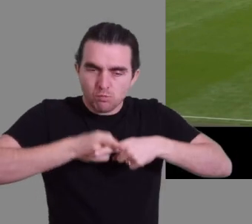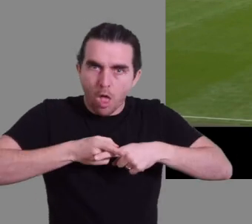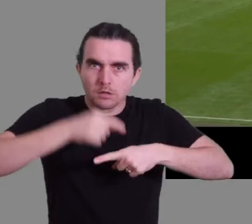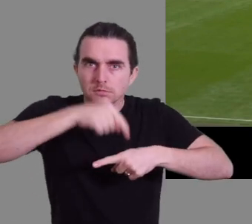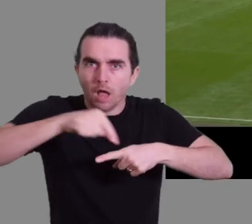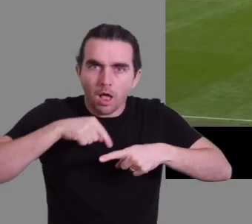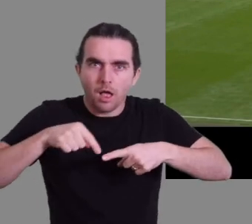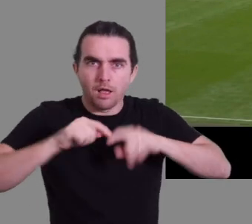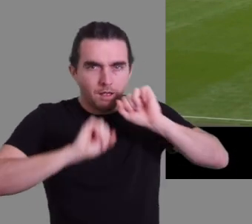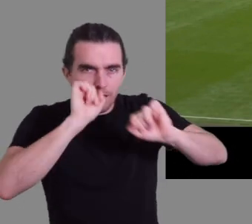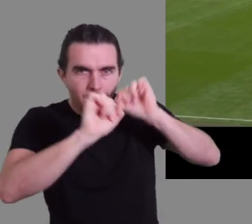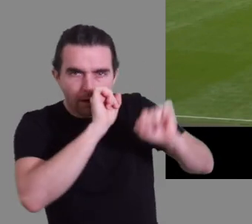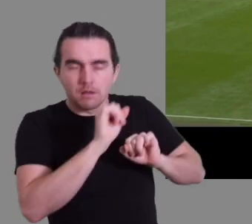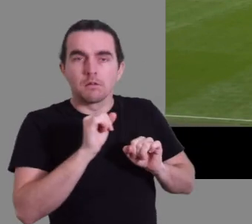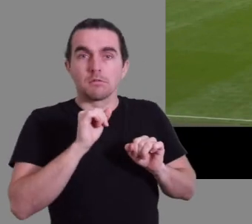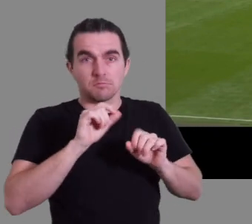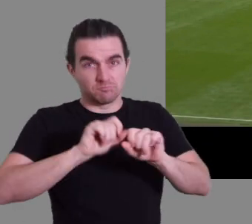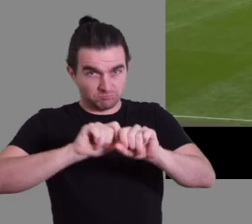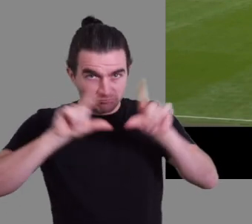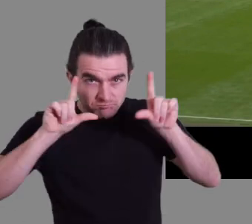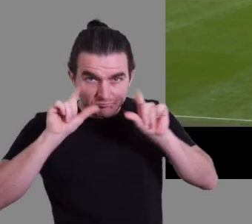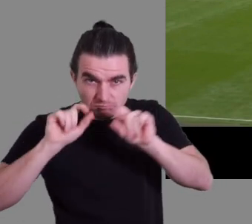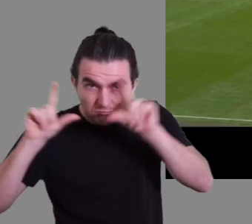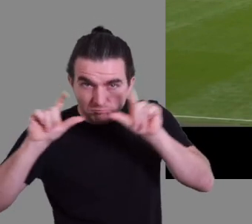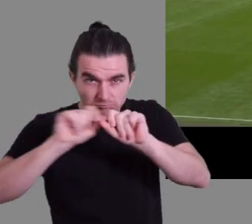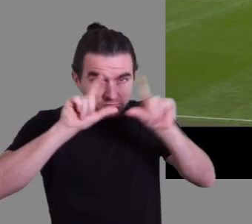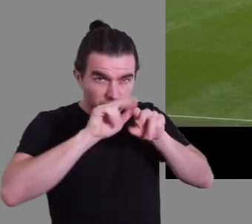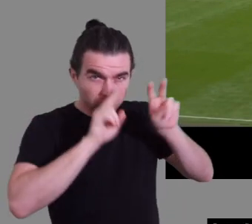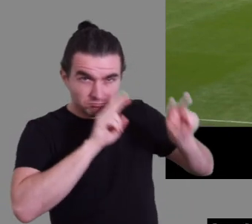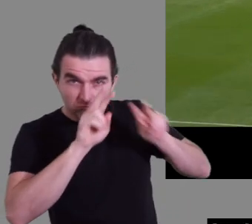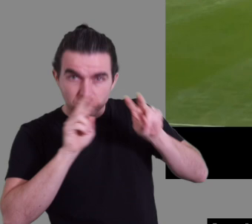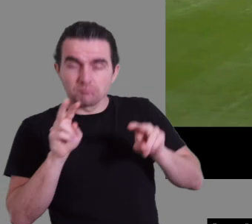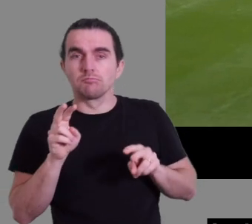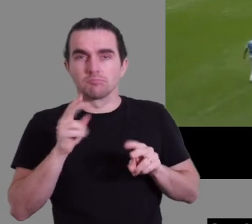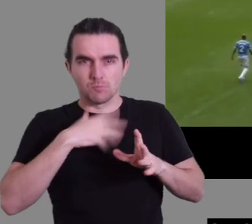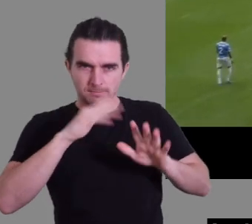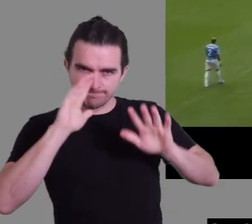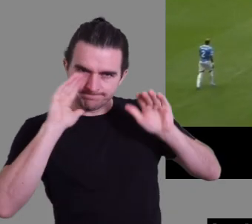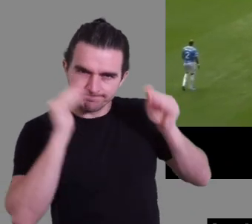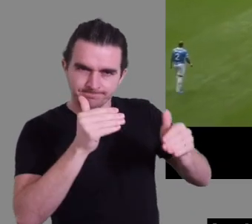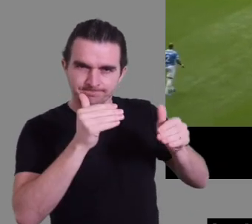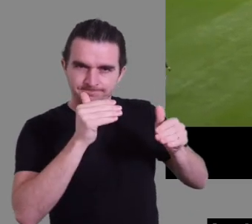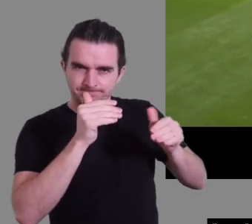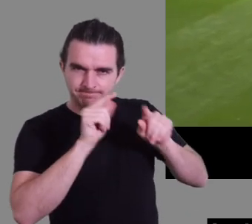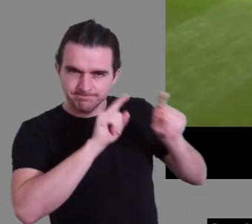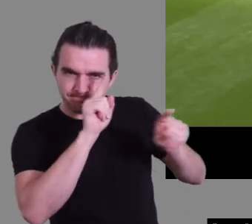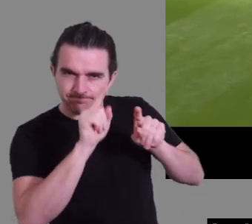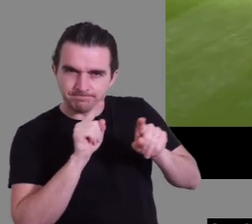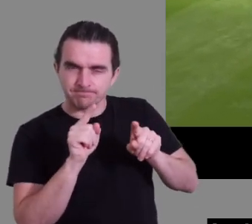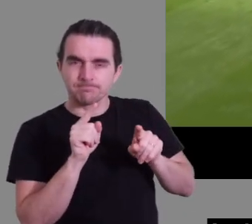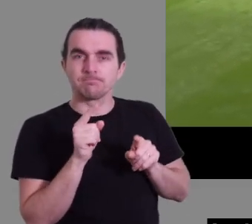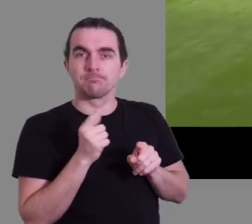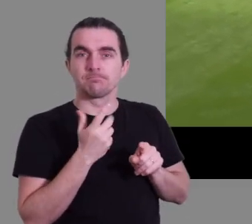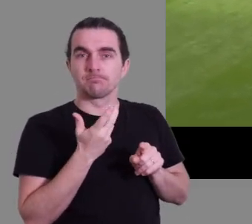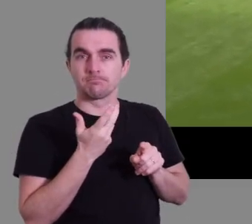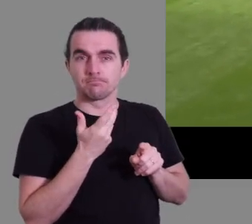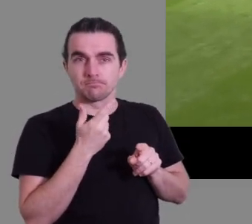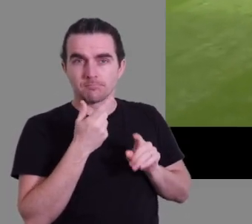this quadrant tool, put it under the microscope. And in a sense, it's just a case of really